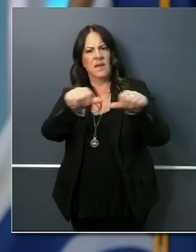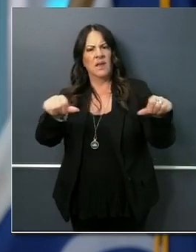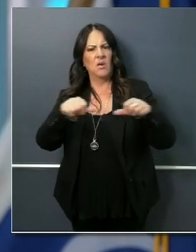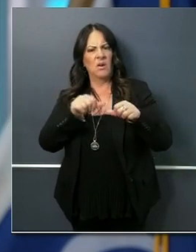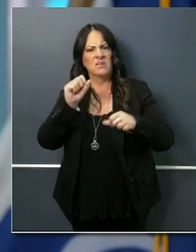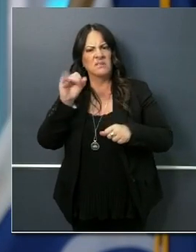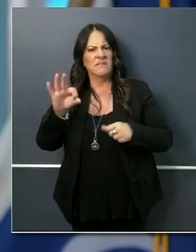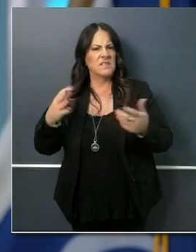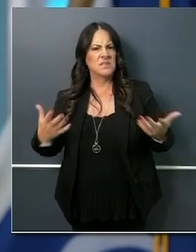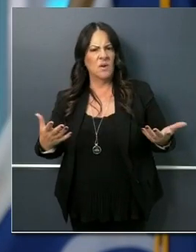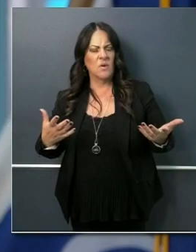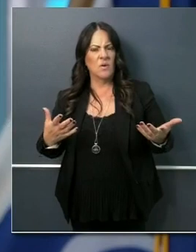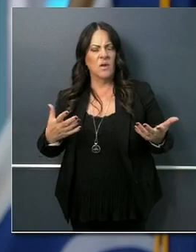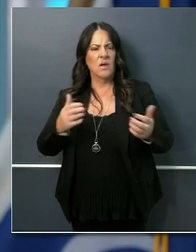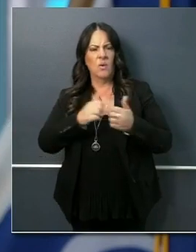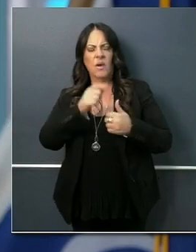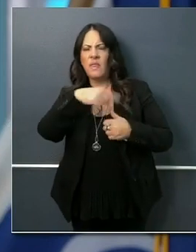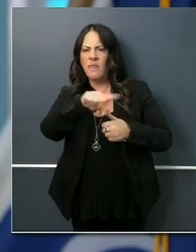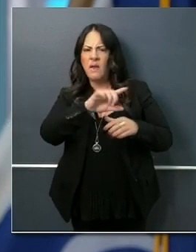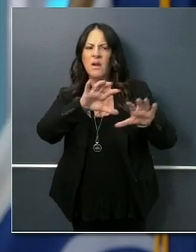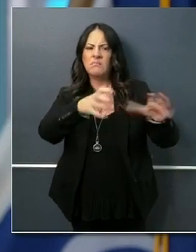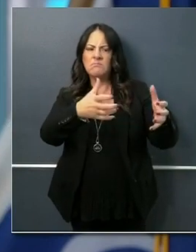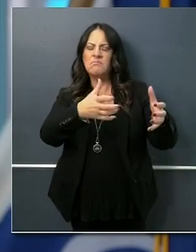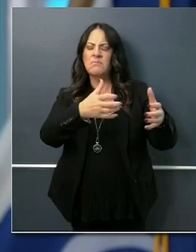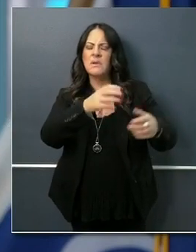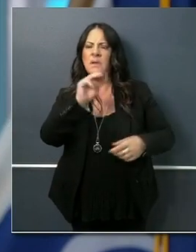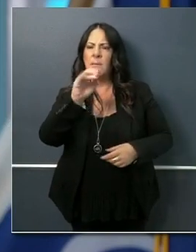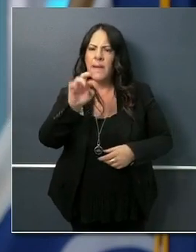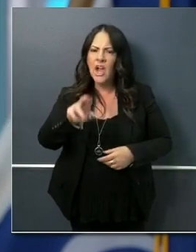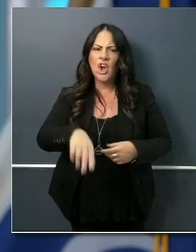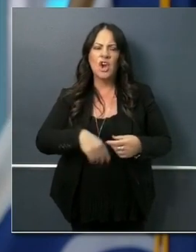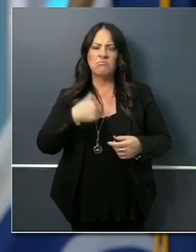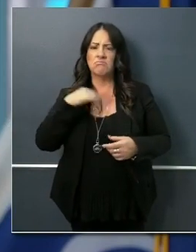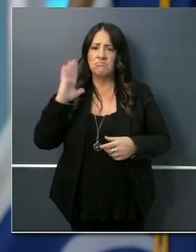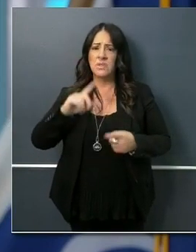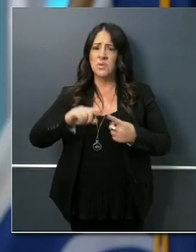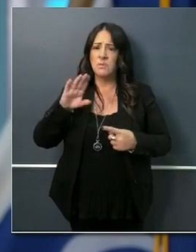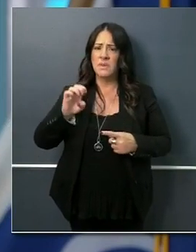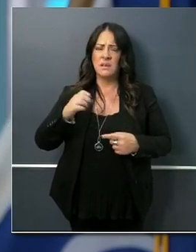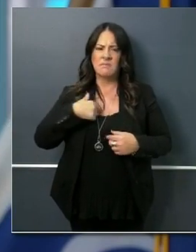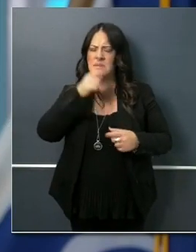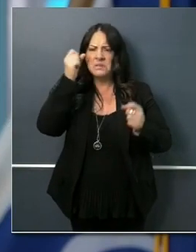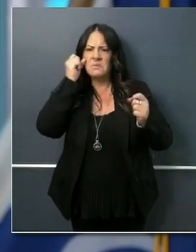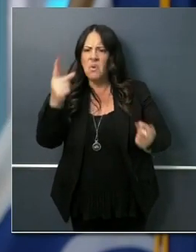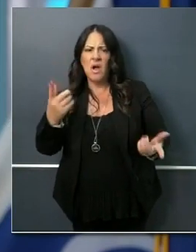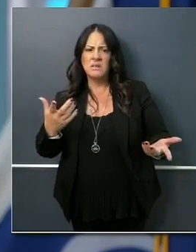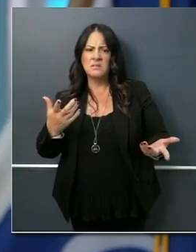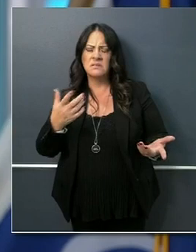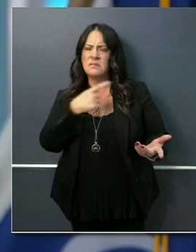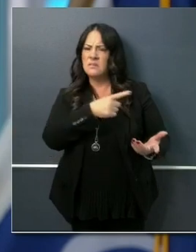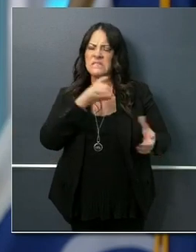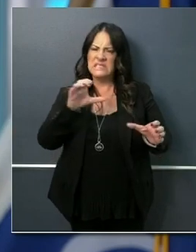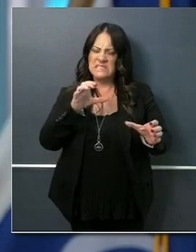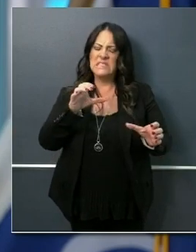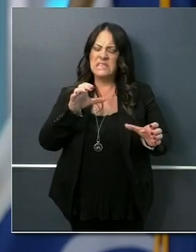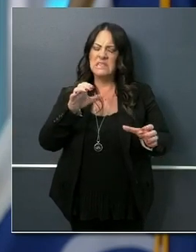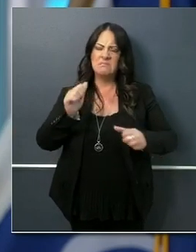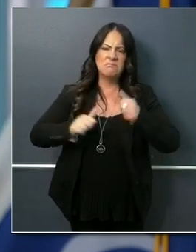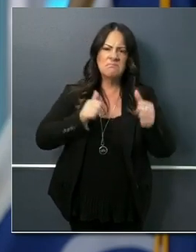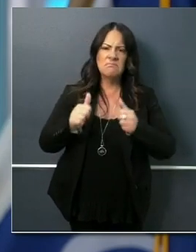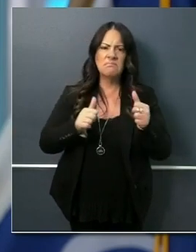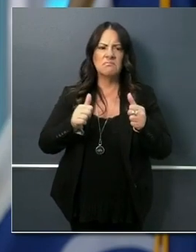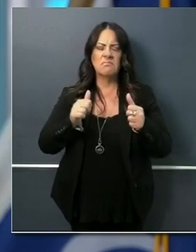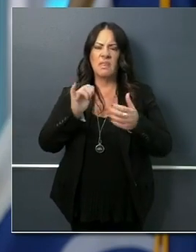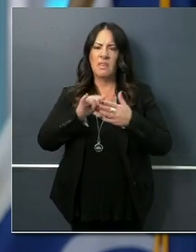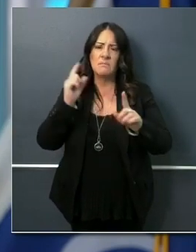San Francisco as a county supervisor and as a mayor, not surprising, the Bay Area leading in this respect, and it goes to the point I made